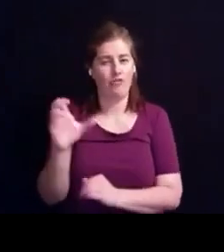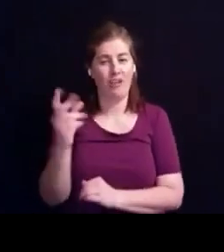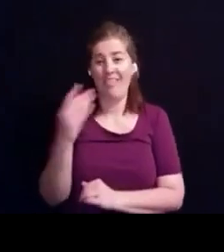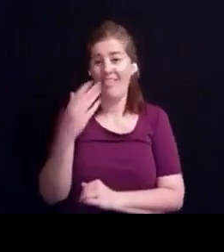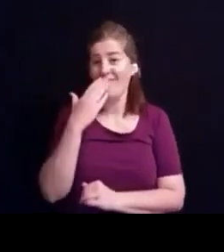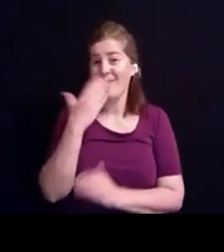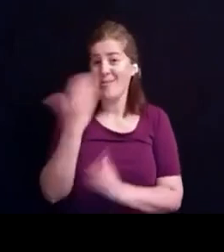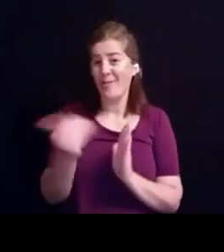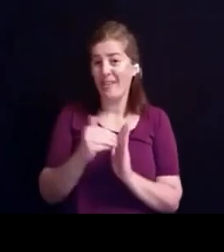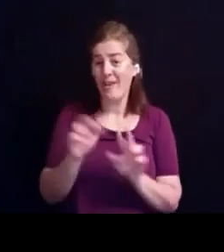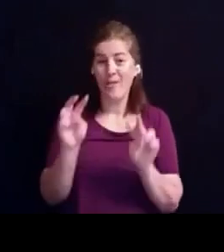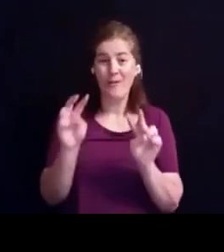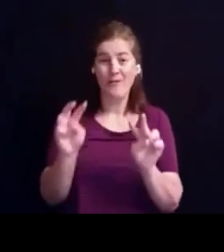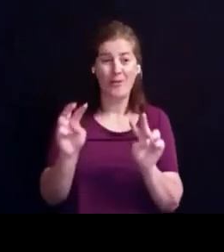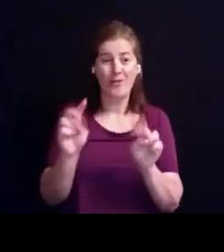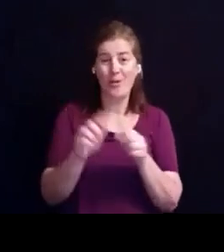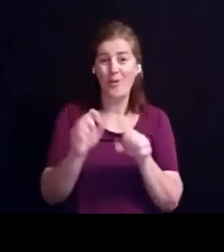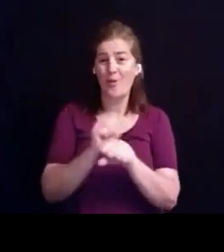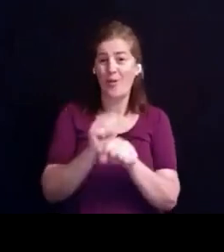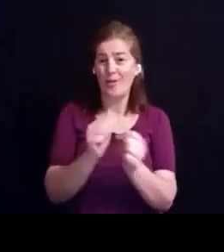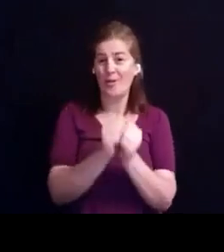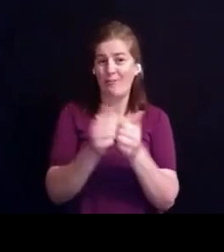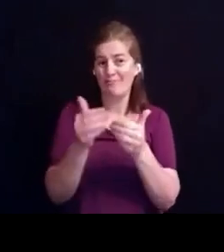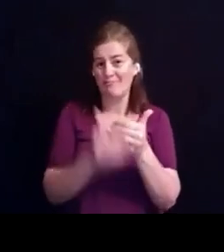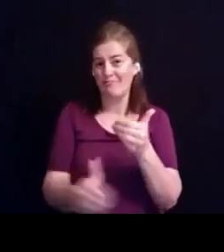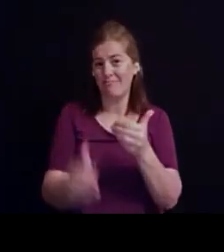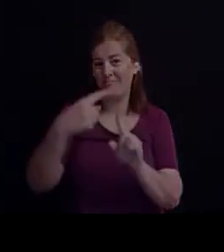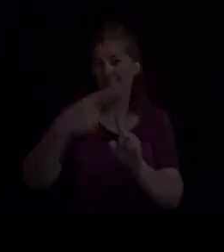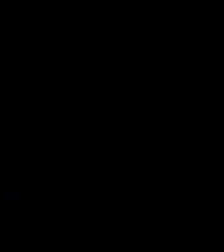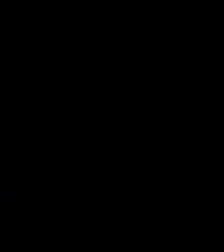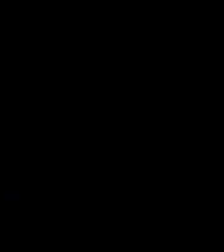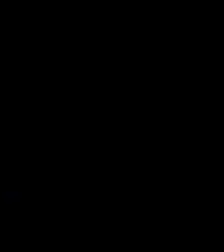thank you again, and we look forward to working together over the coming months. Thank you. Bye.